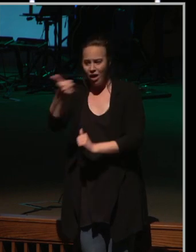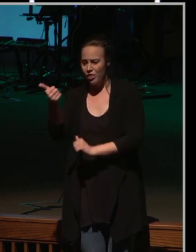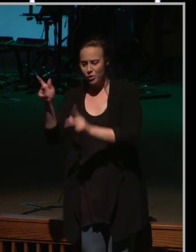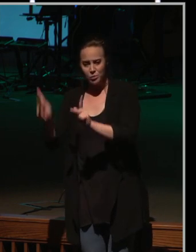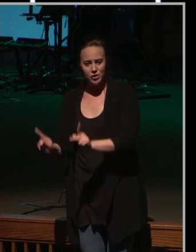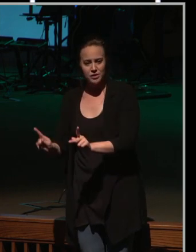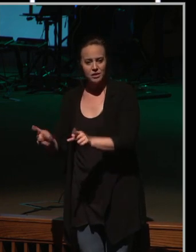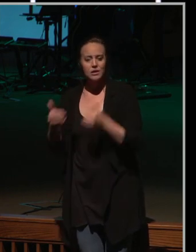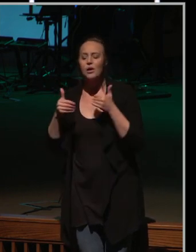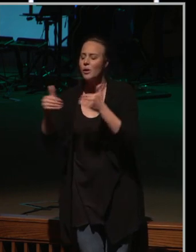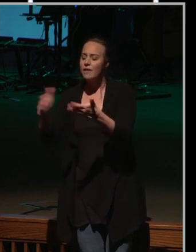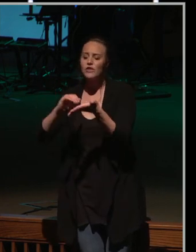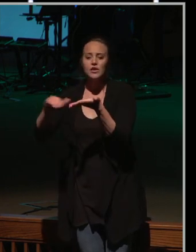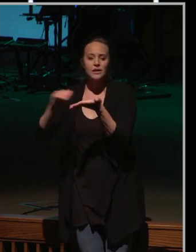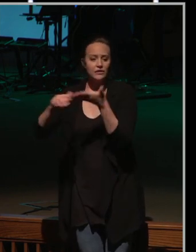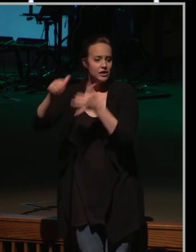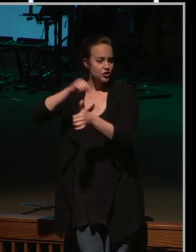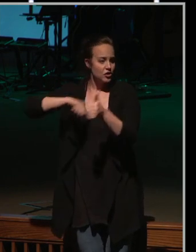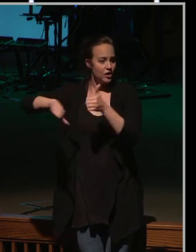must you forgive.